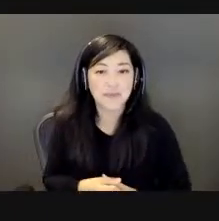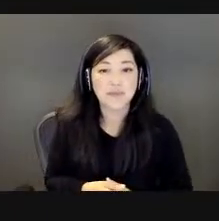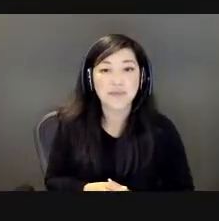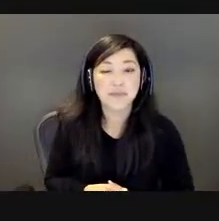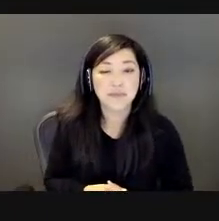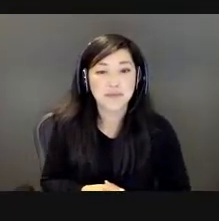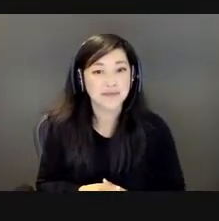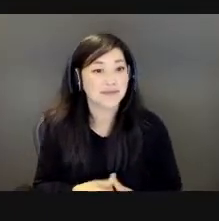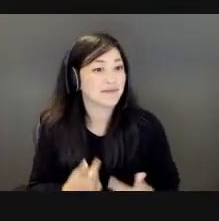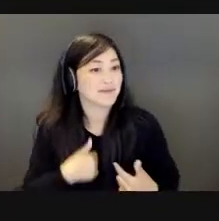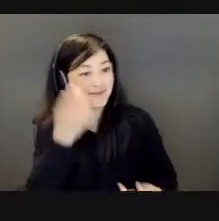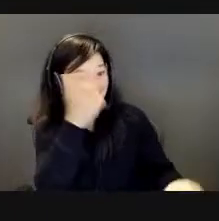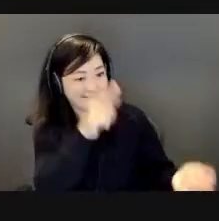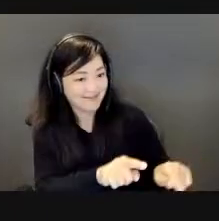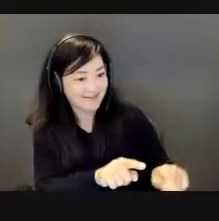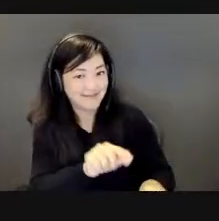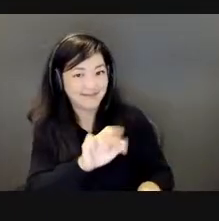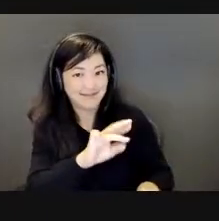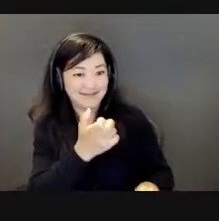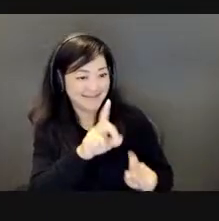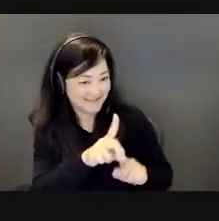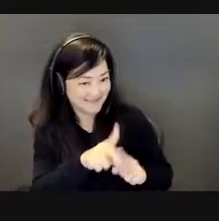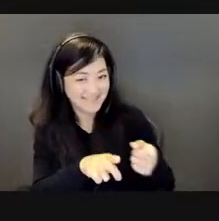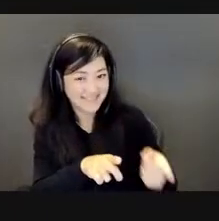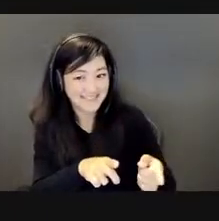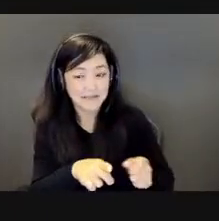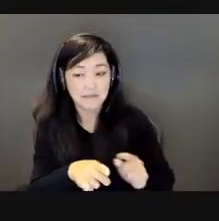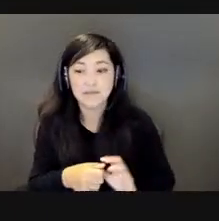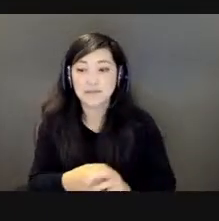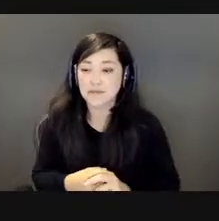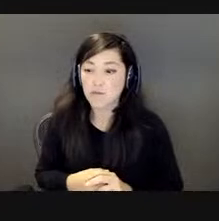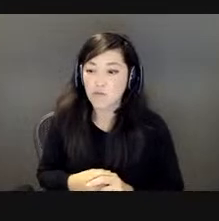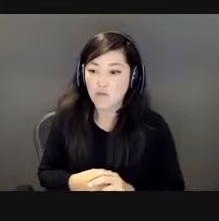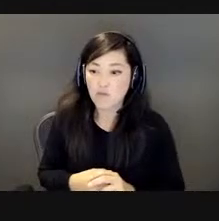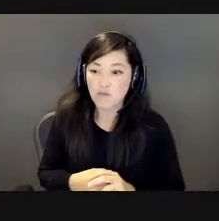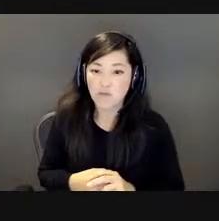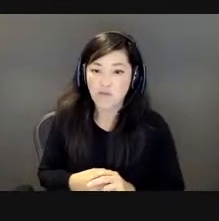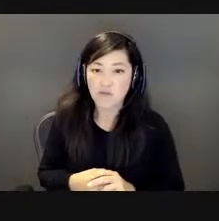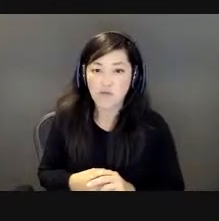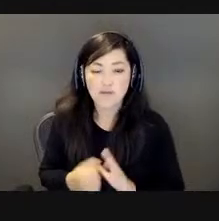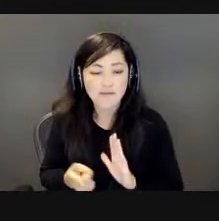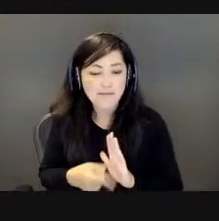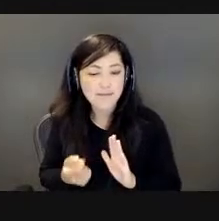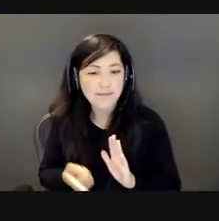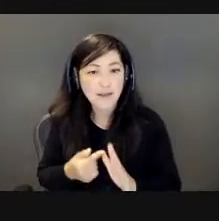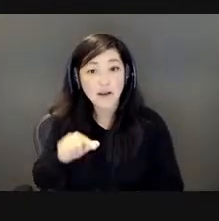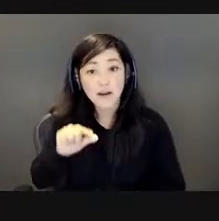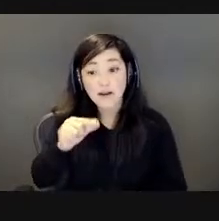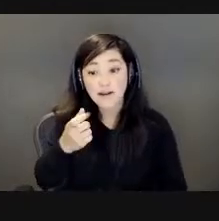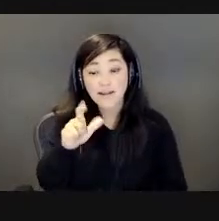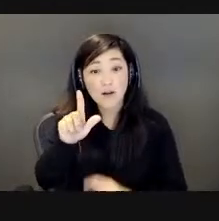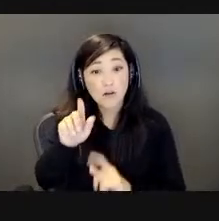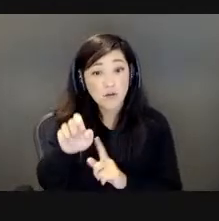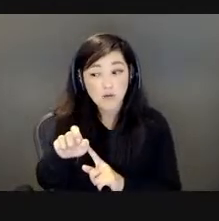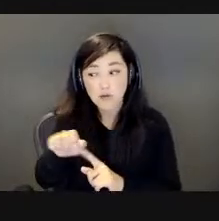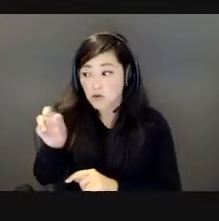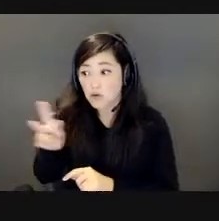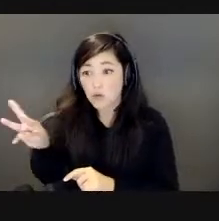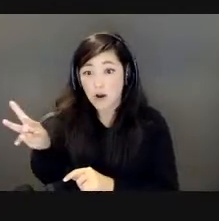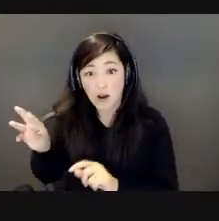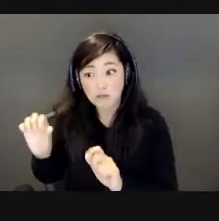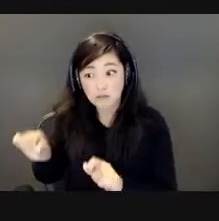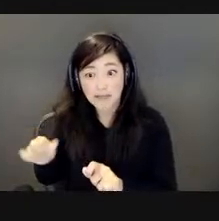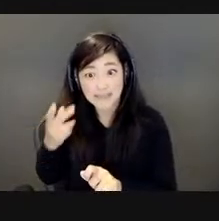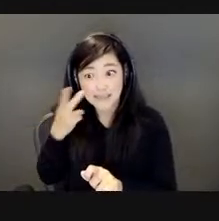I completely agree with Richard. Sometimes even, on Google or on websites, you can actually see it'll